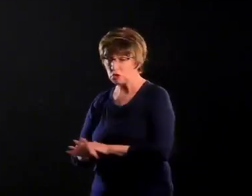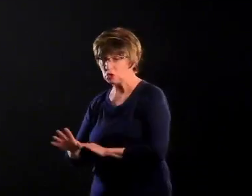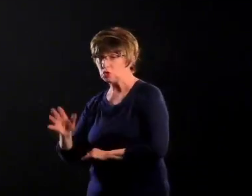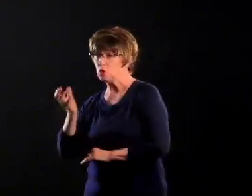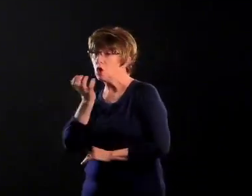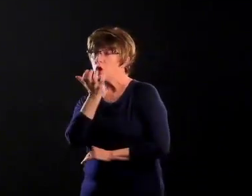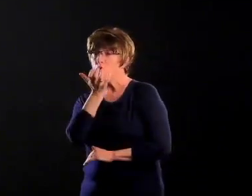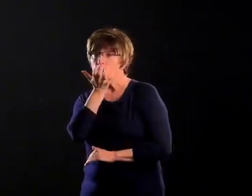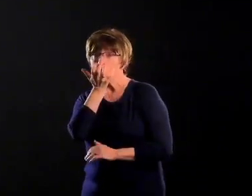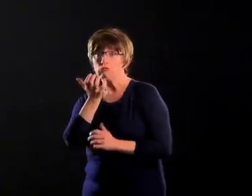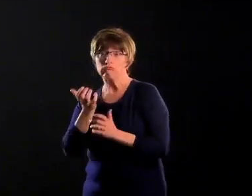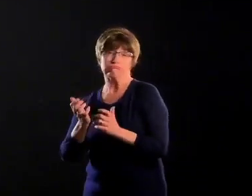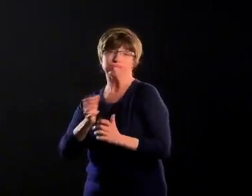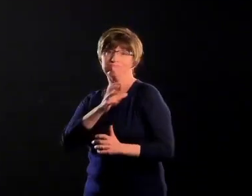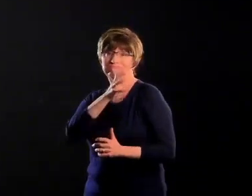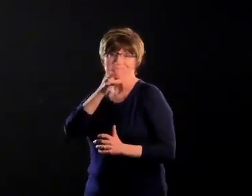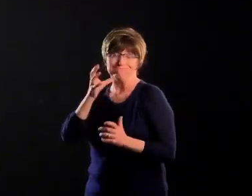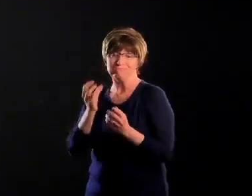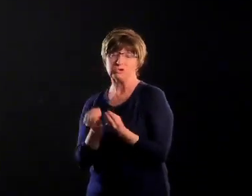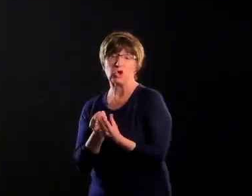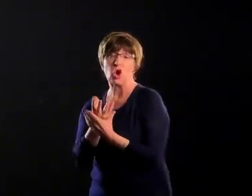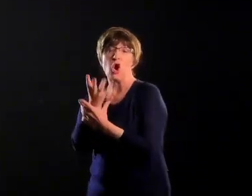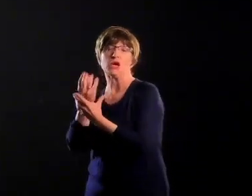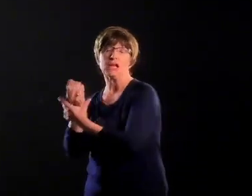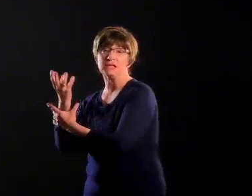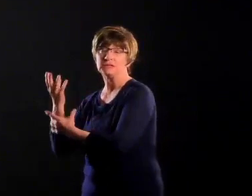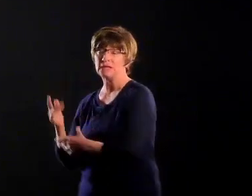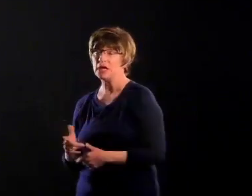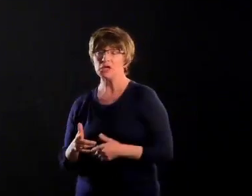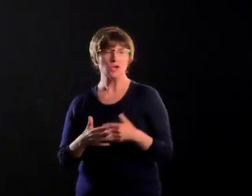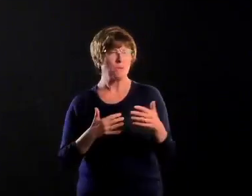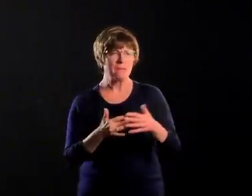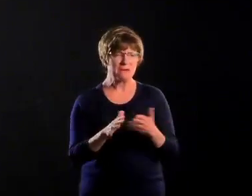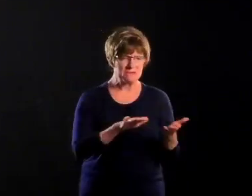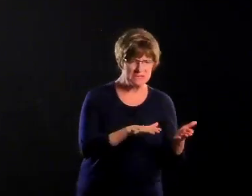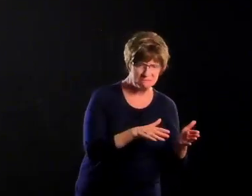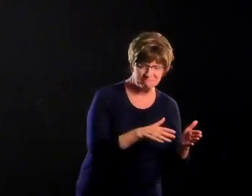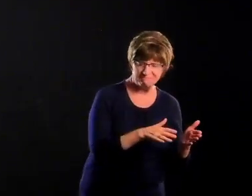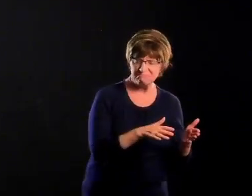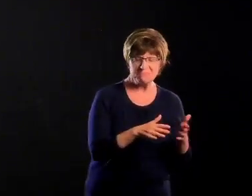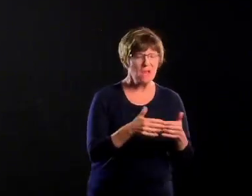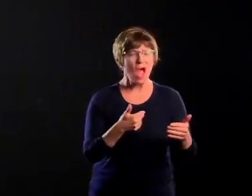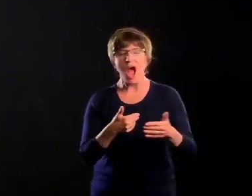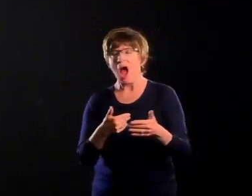from death to life. And no matter how many obstacles and